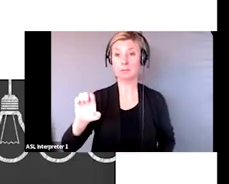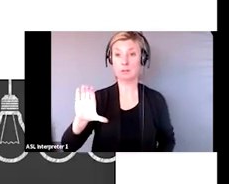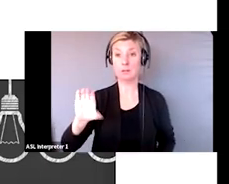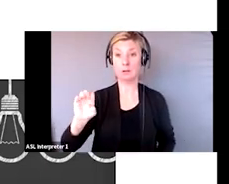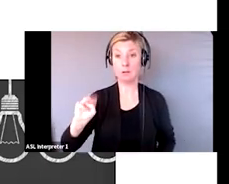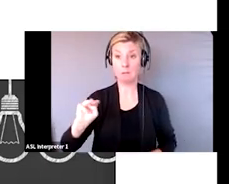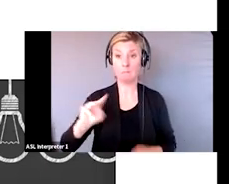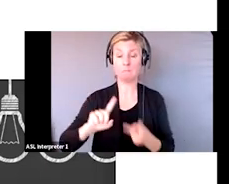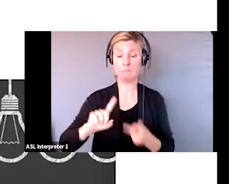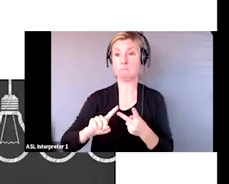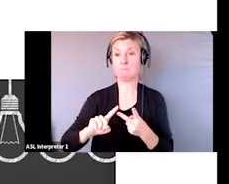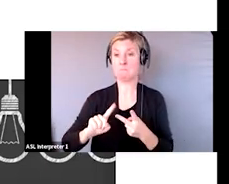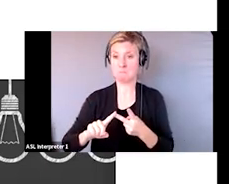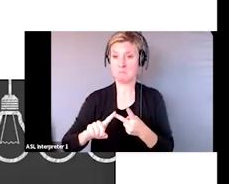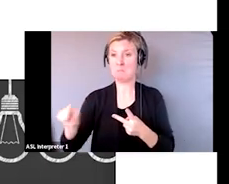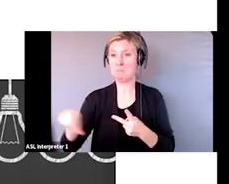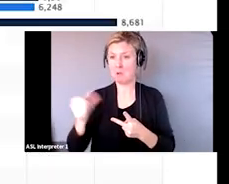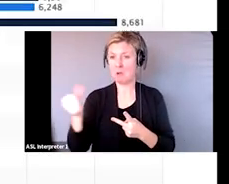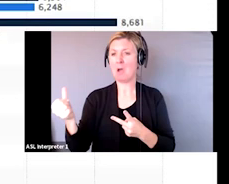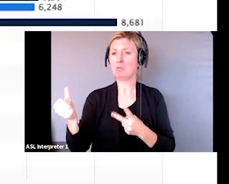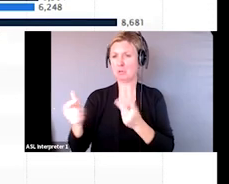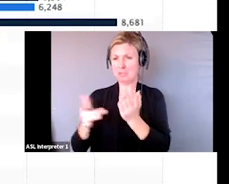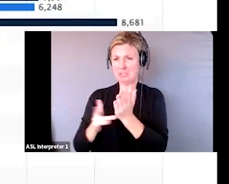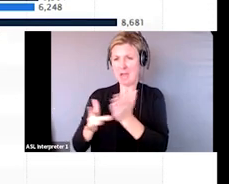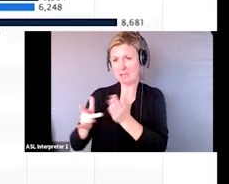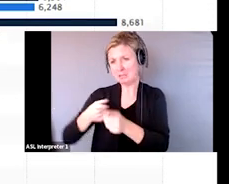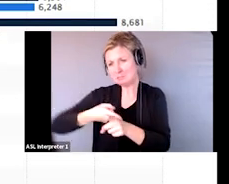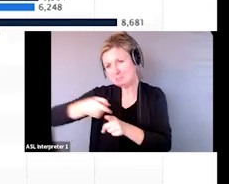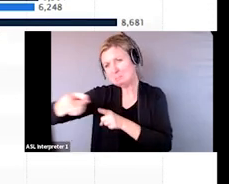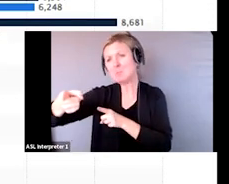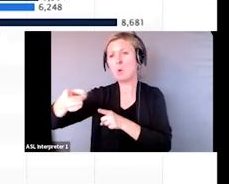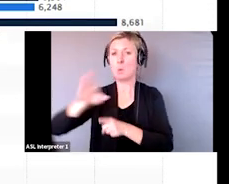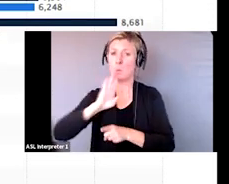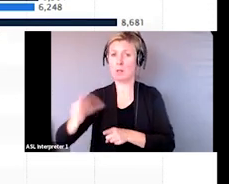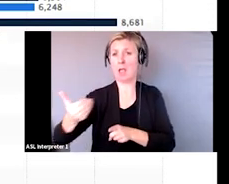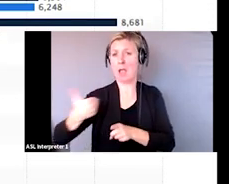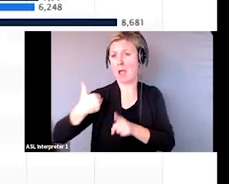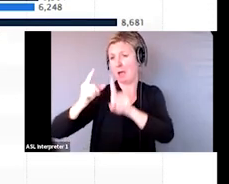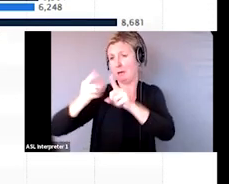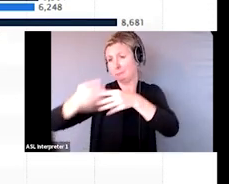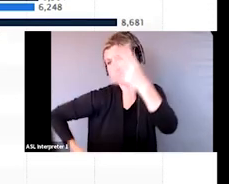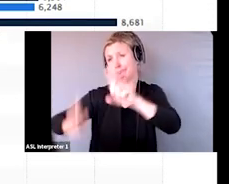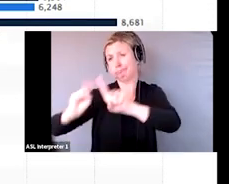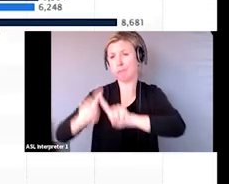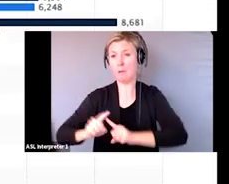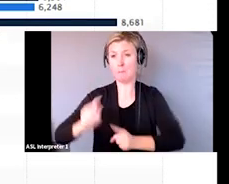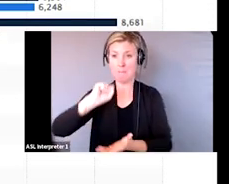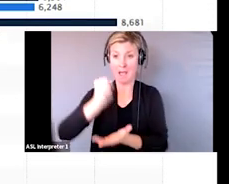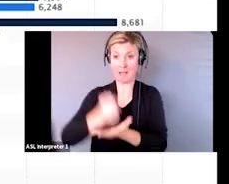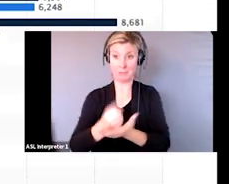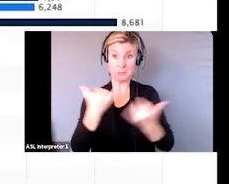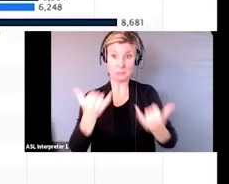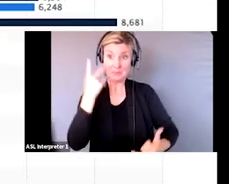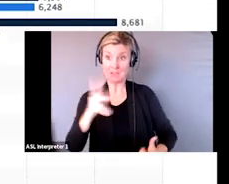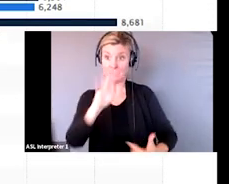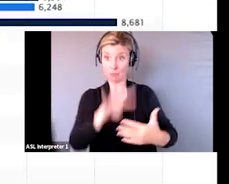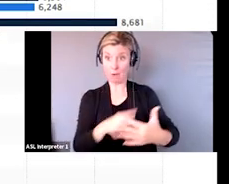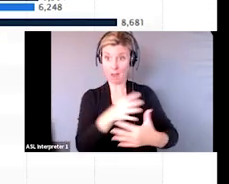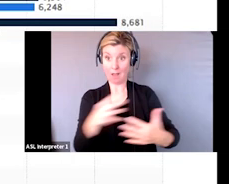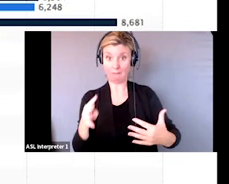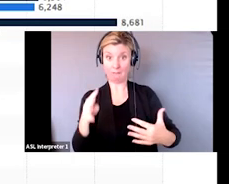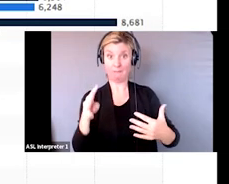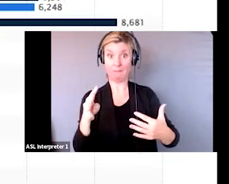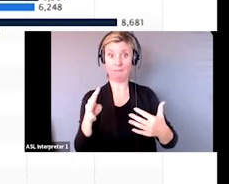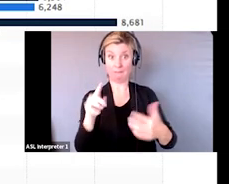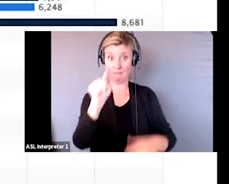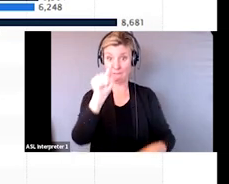to generate more patents. And so this graphic here shows you the number of issued patents